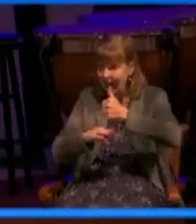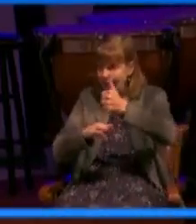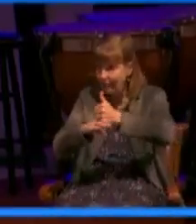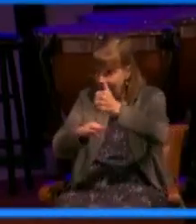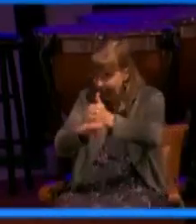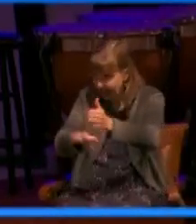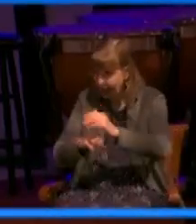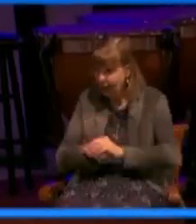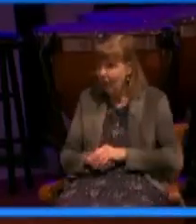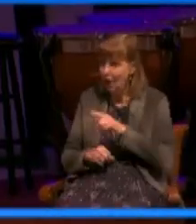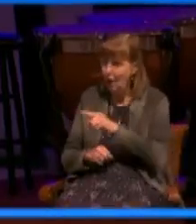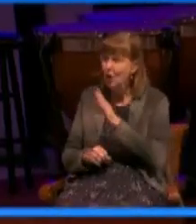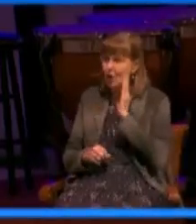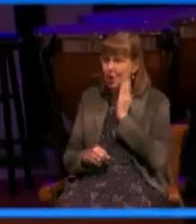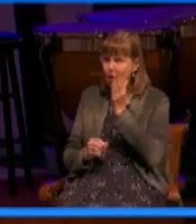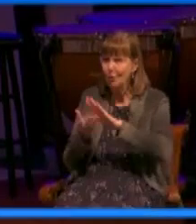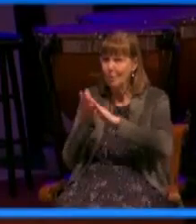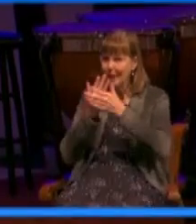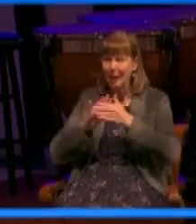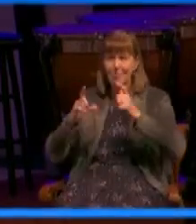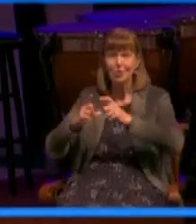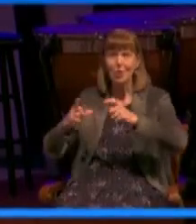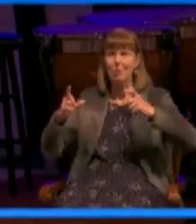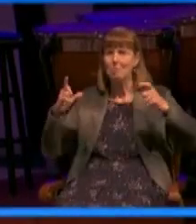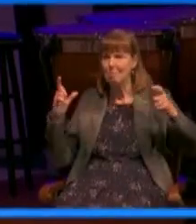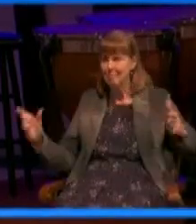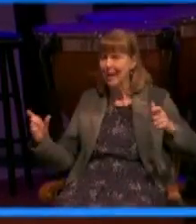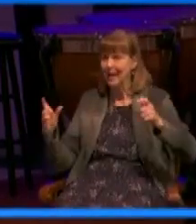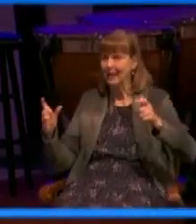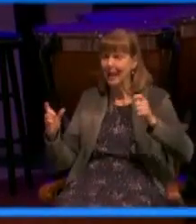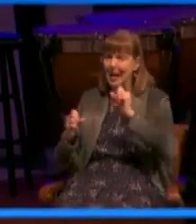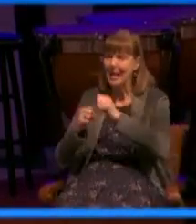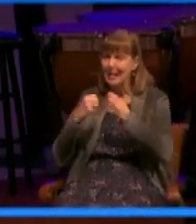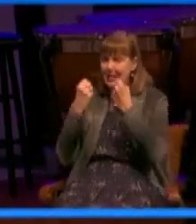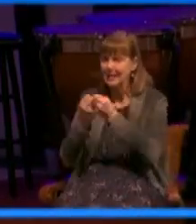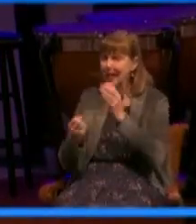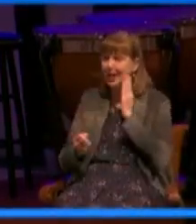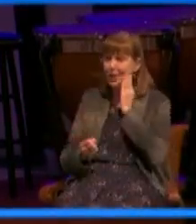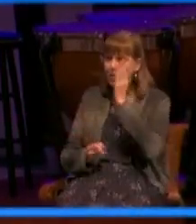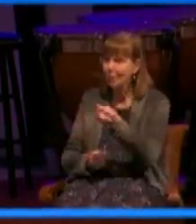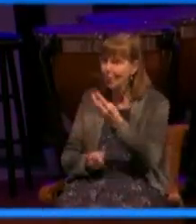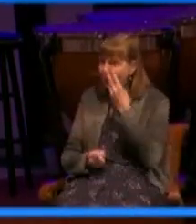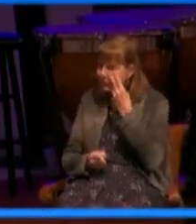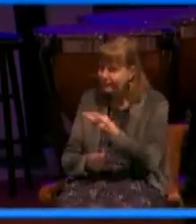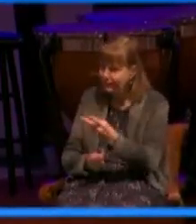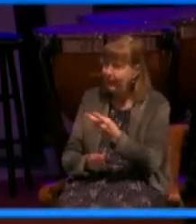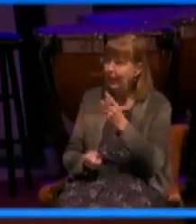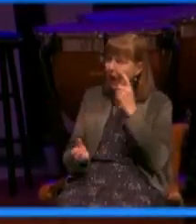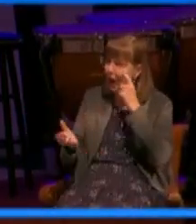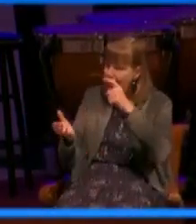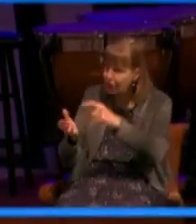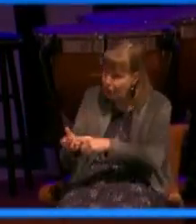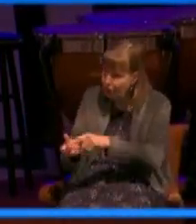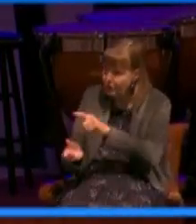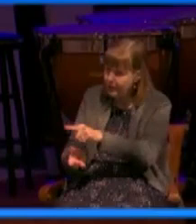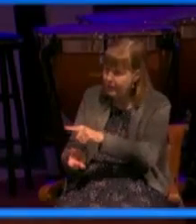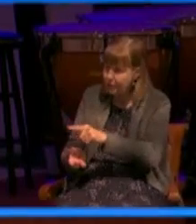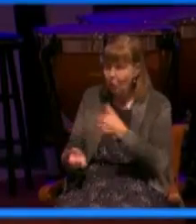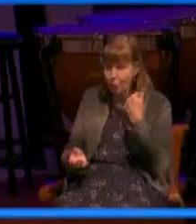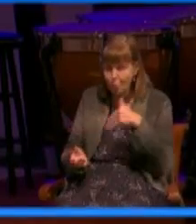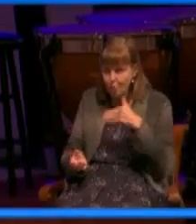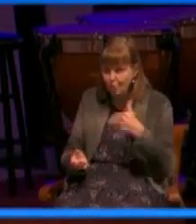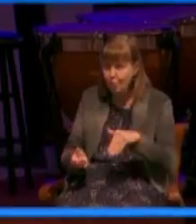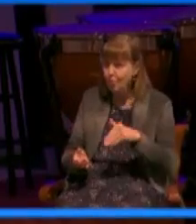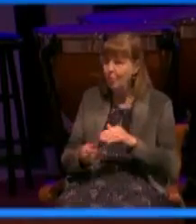see you, that you will establish rule in places from your generations. He's enlarging the promise. He tells him that he will